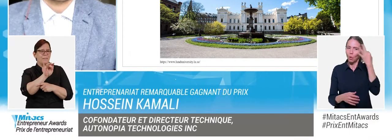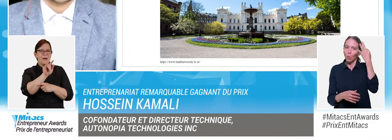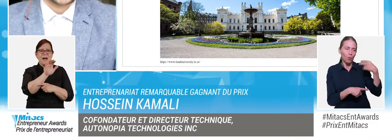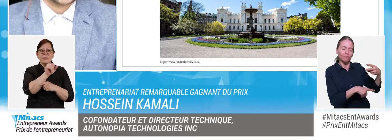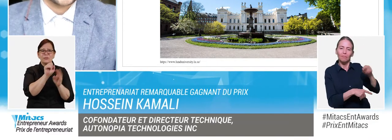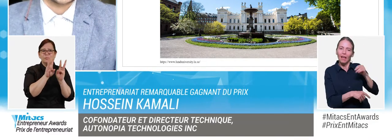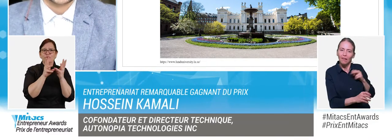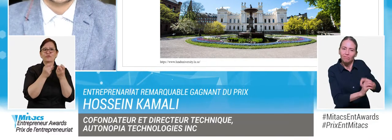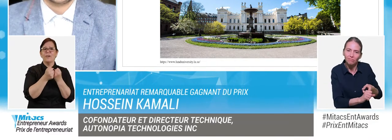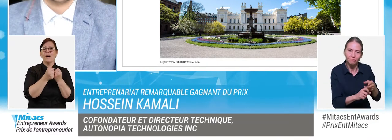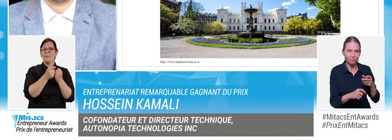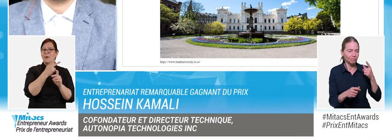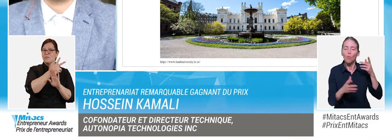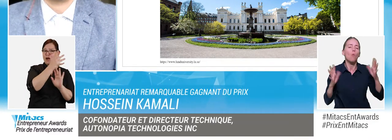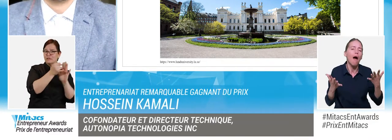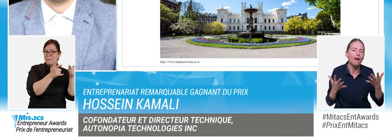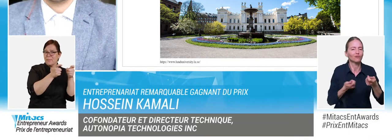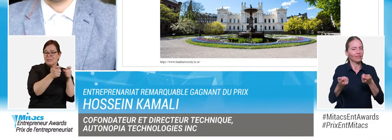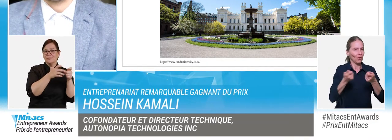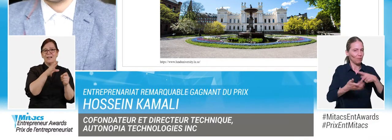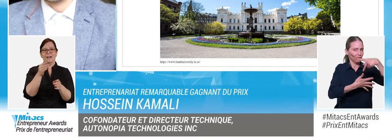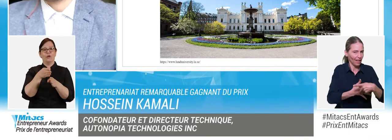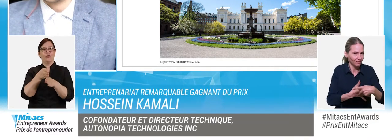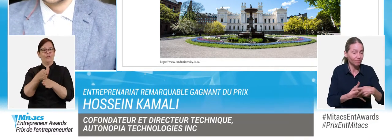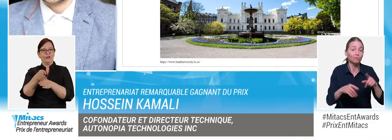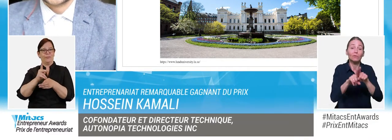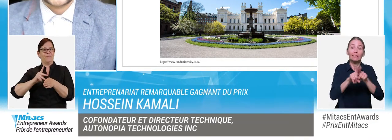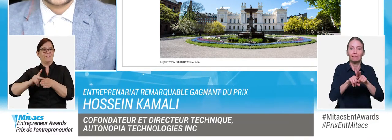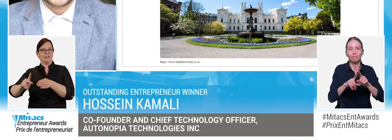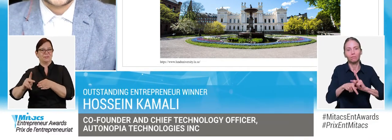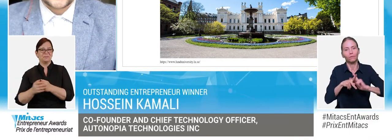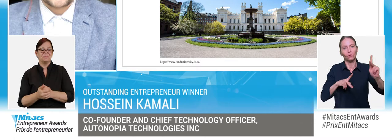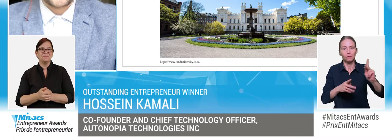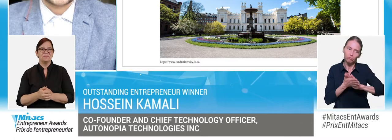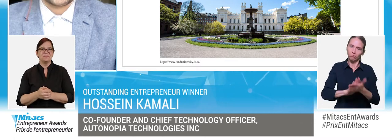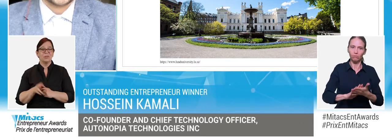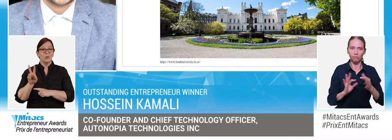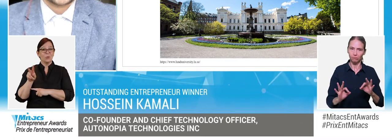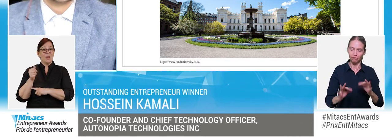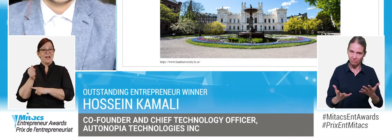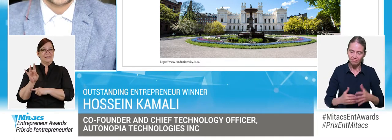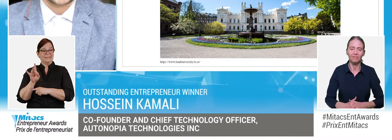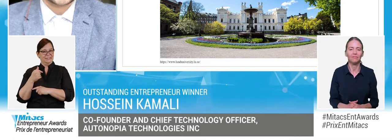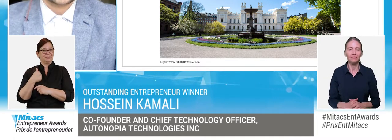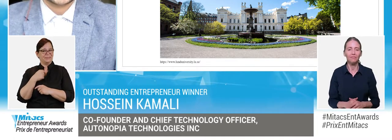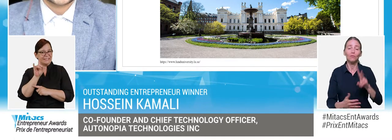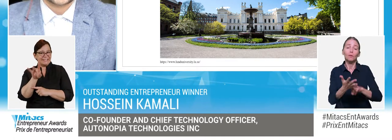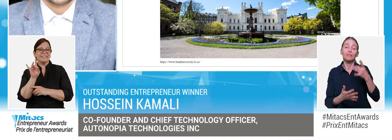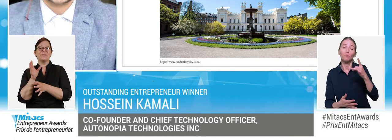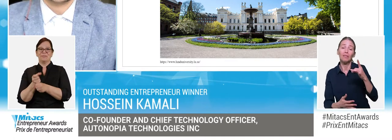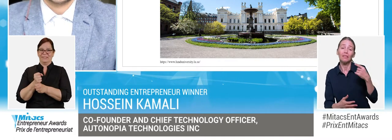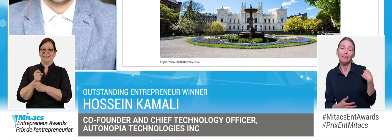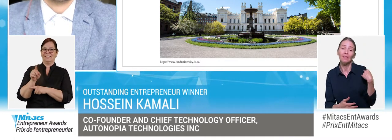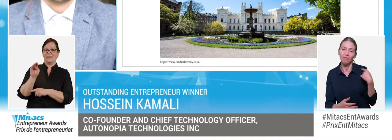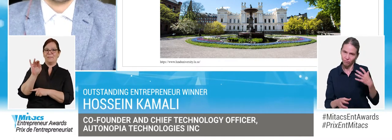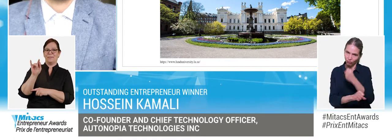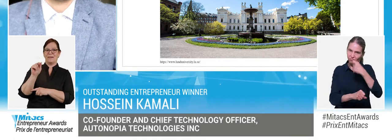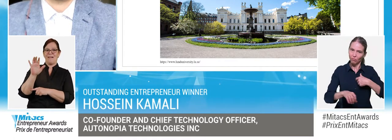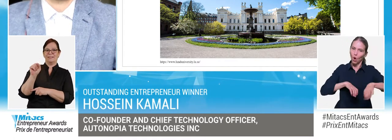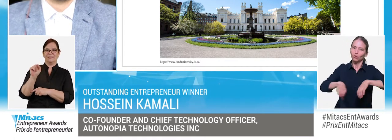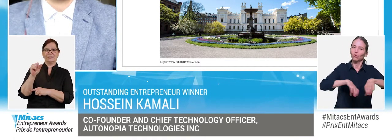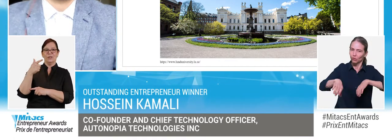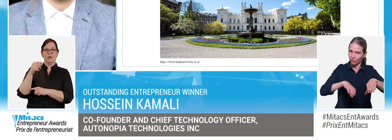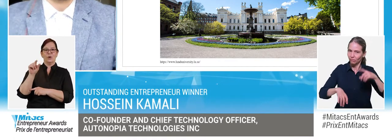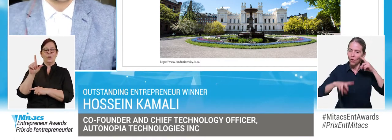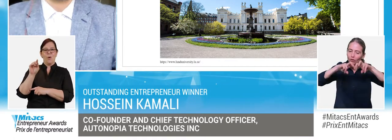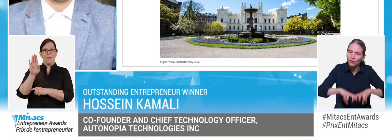project management and career professionalism. In 2018, I won the Mitacs Global Research Award that let